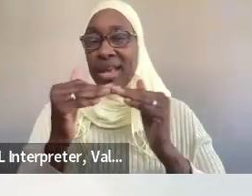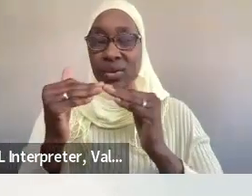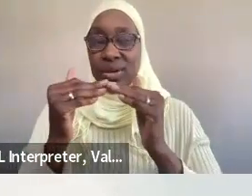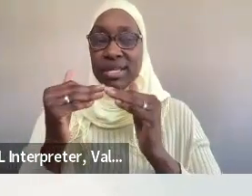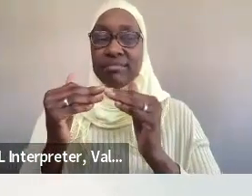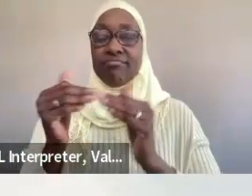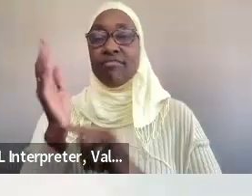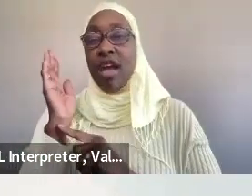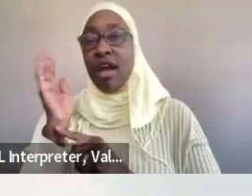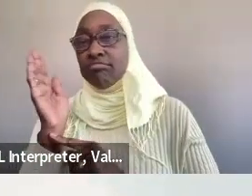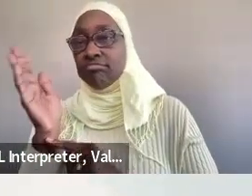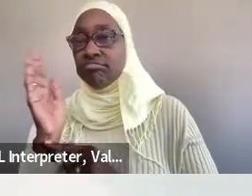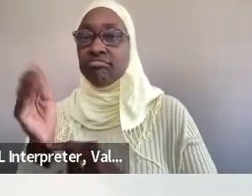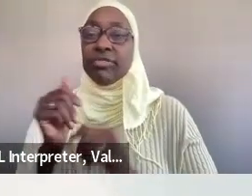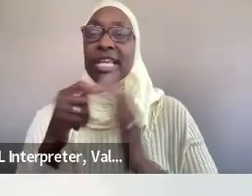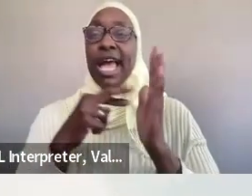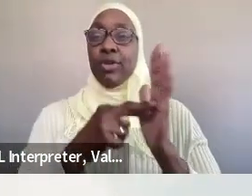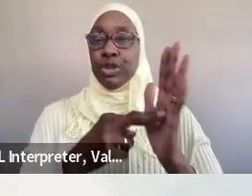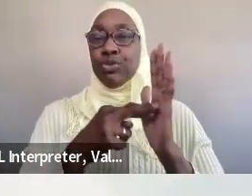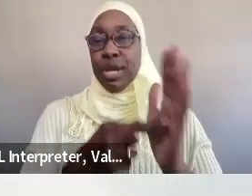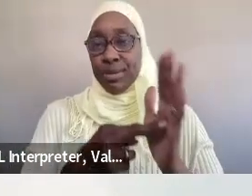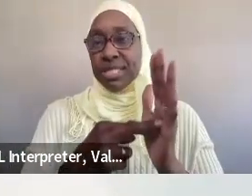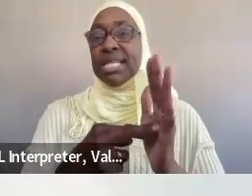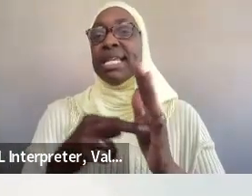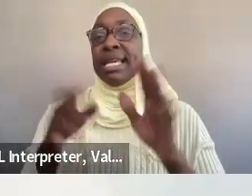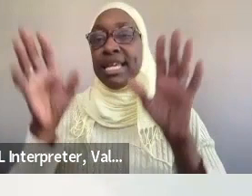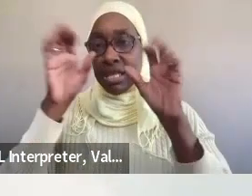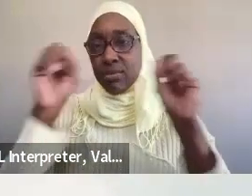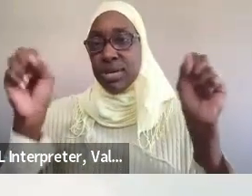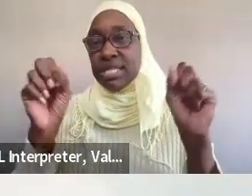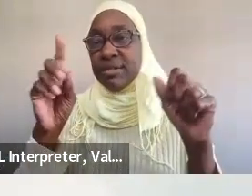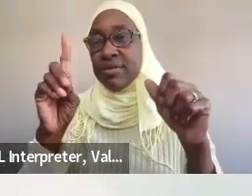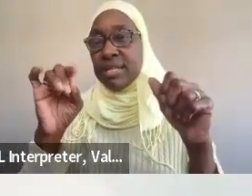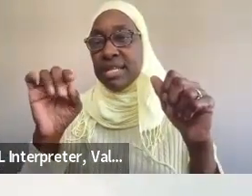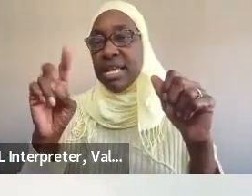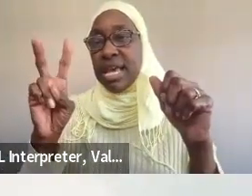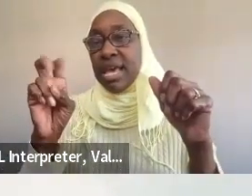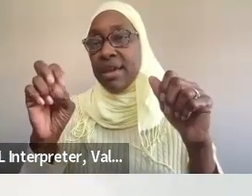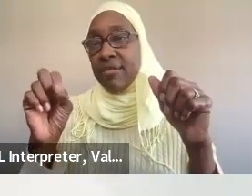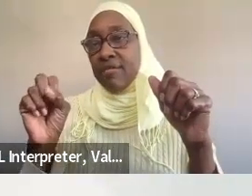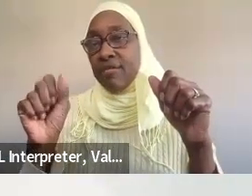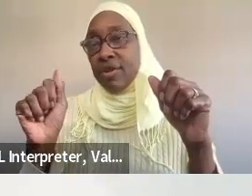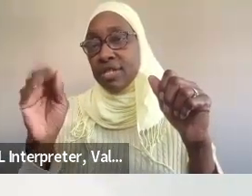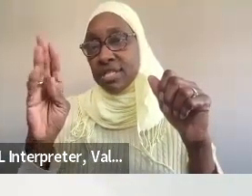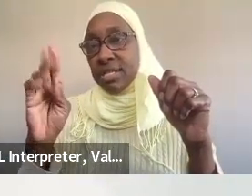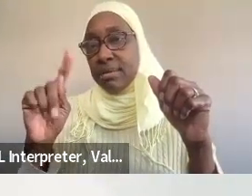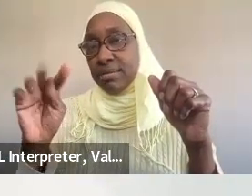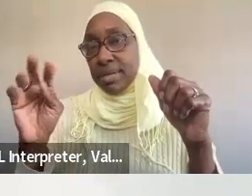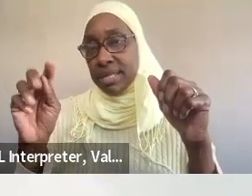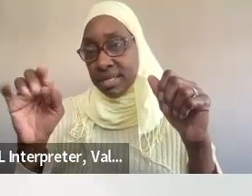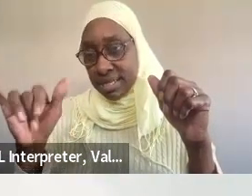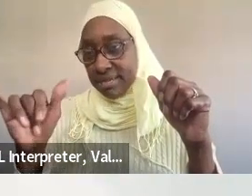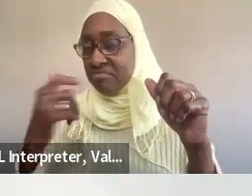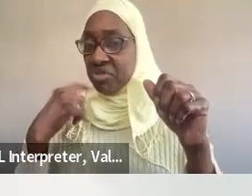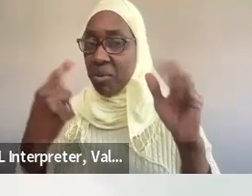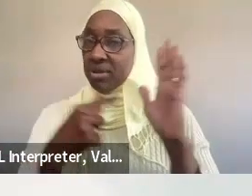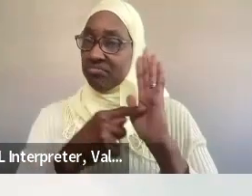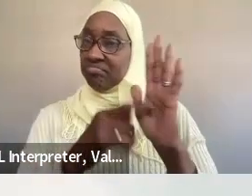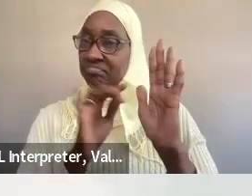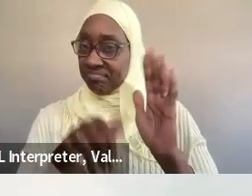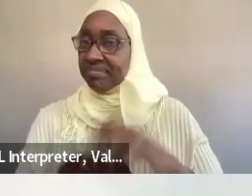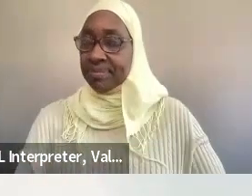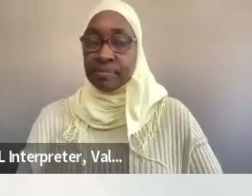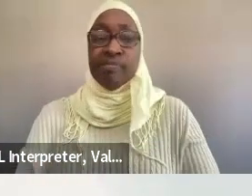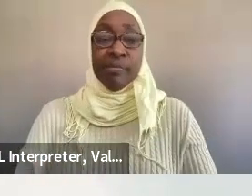as the president of Diversibility and also as a public health undergraduate student. So I thought it was important to highlight as well. We've also had